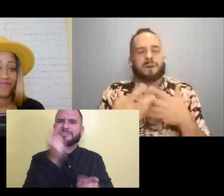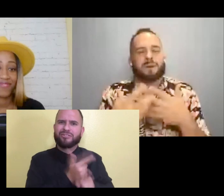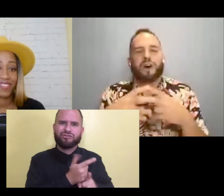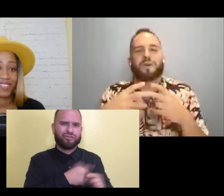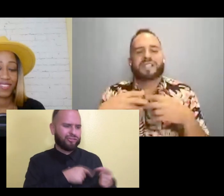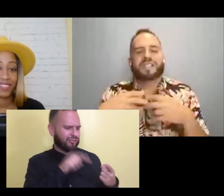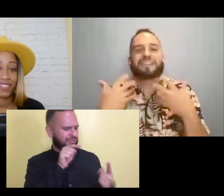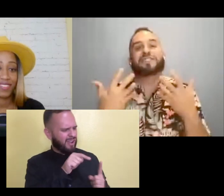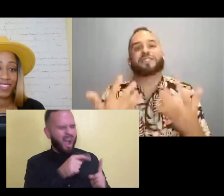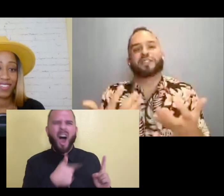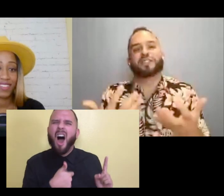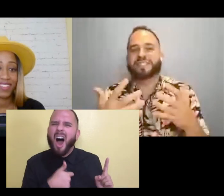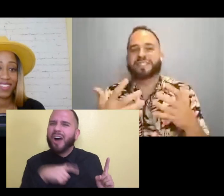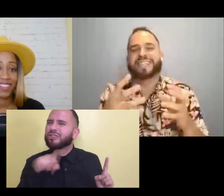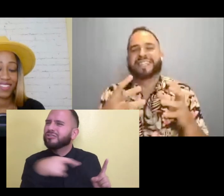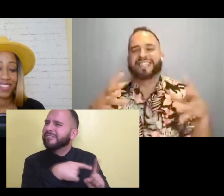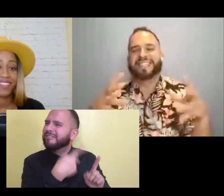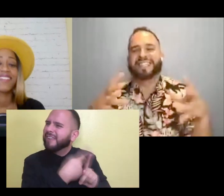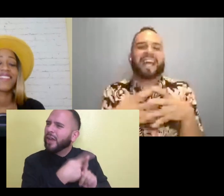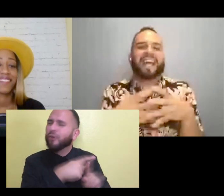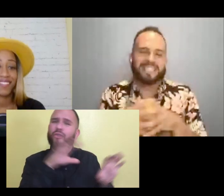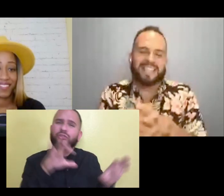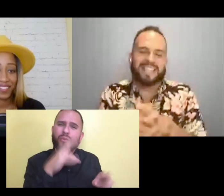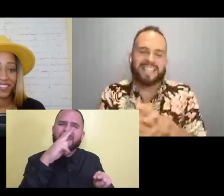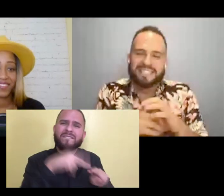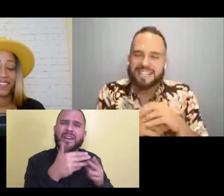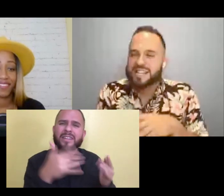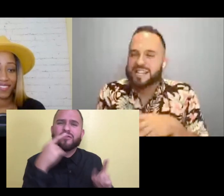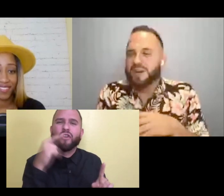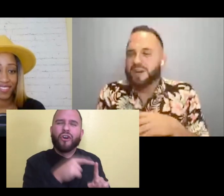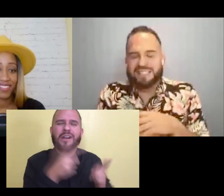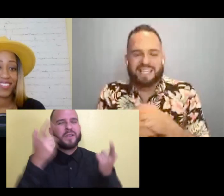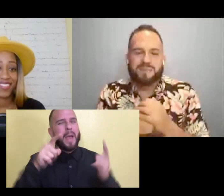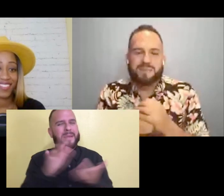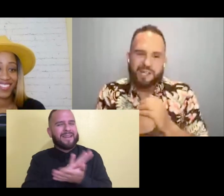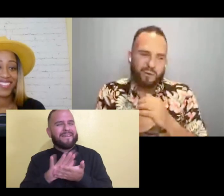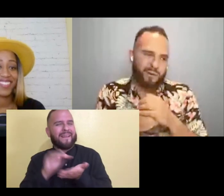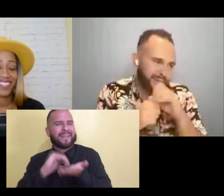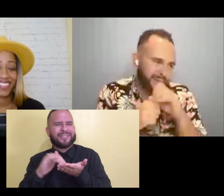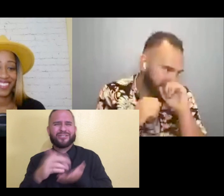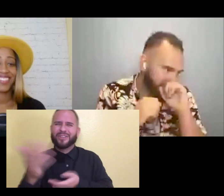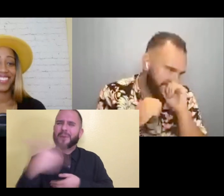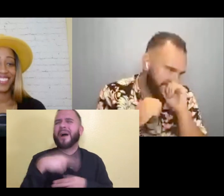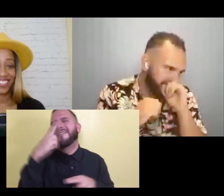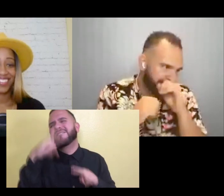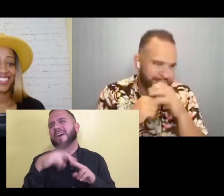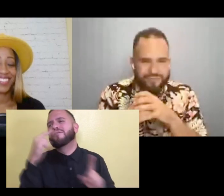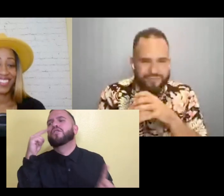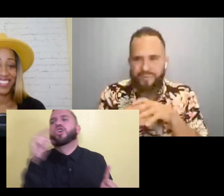so there was almost always an excuse to hang out together. So I say that's pretty cool.